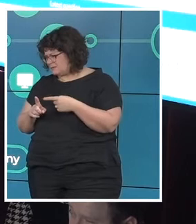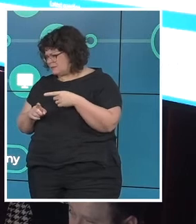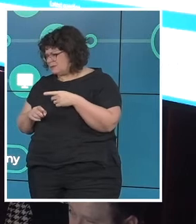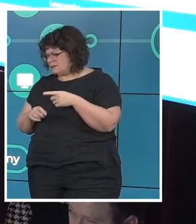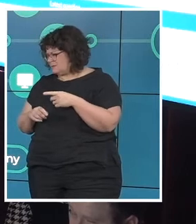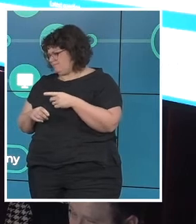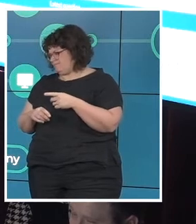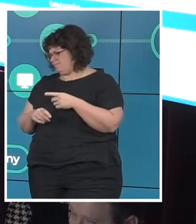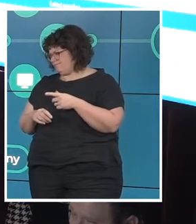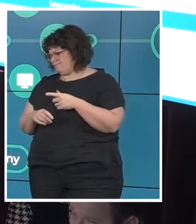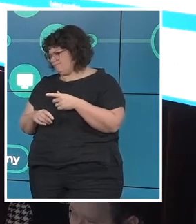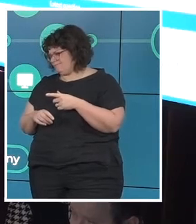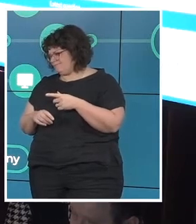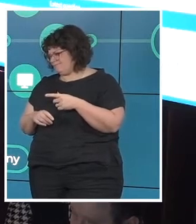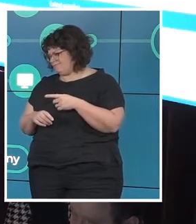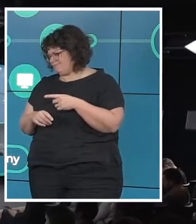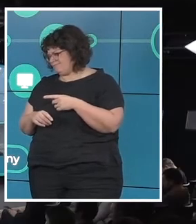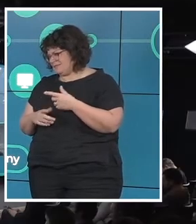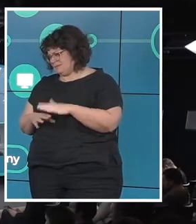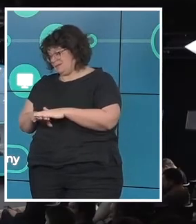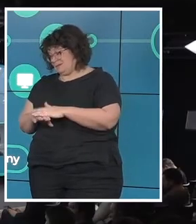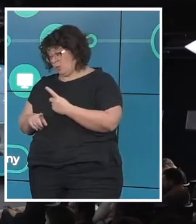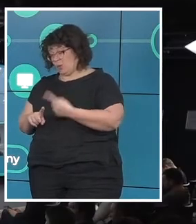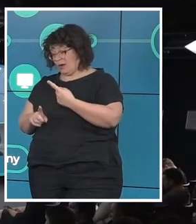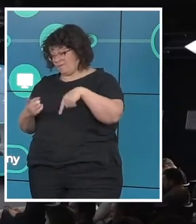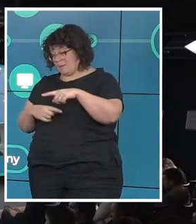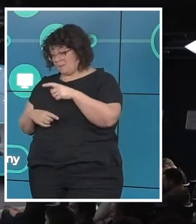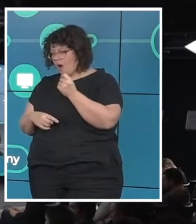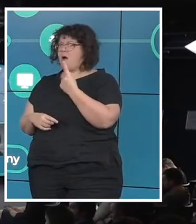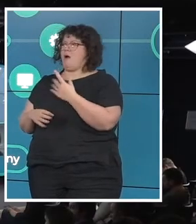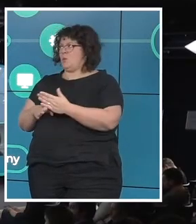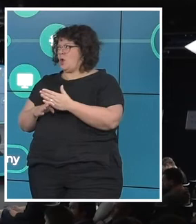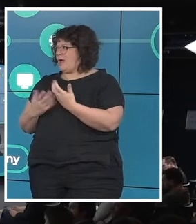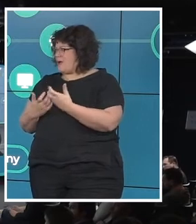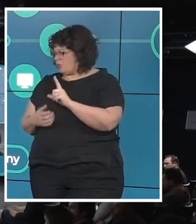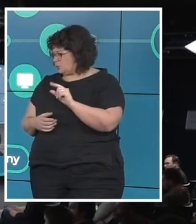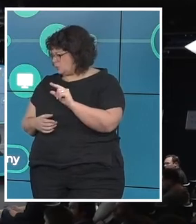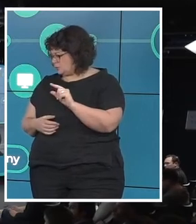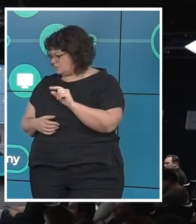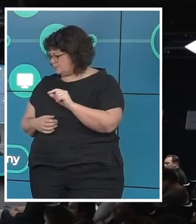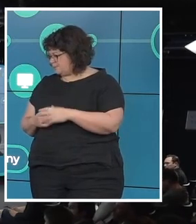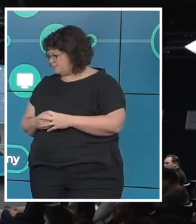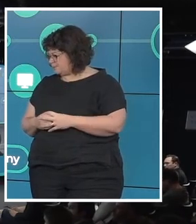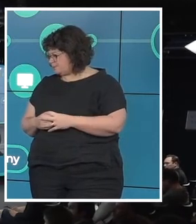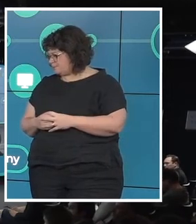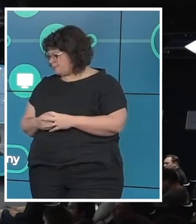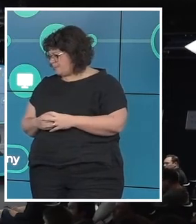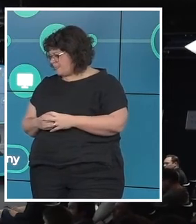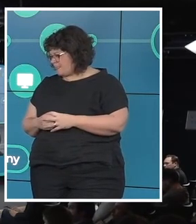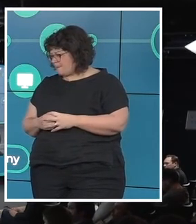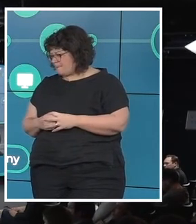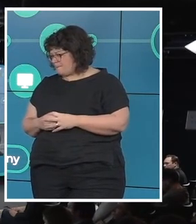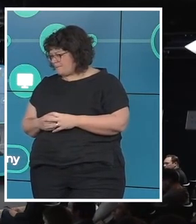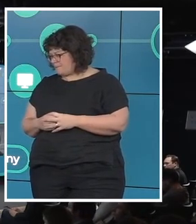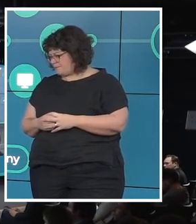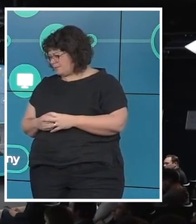across. Great, thank you. I will just mention, I think the questions of scale are really about the Champions Network discussion this afternoon. I mean, I think that's where people really bump into this